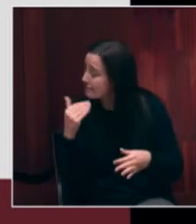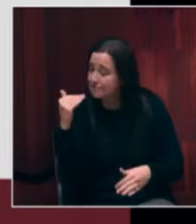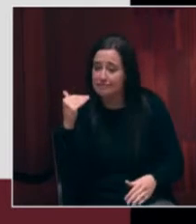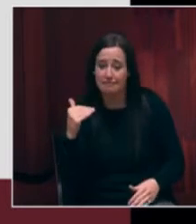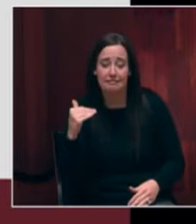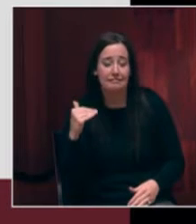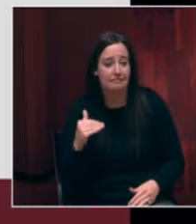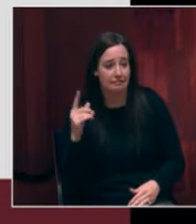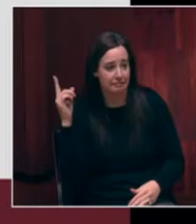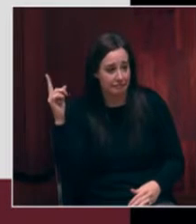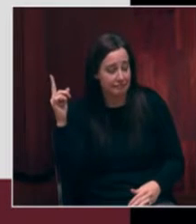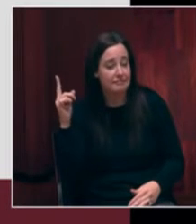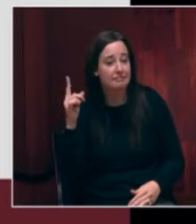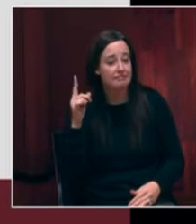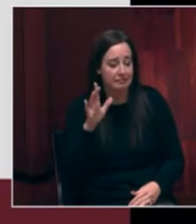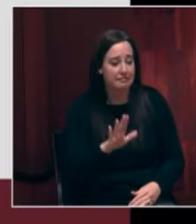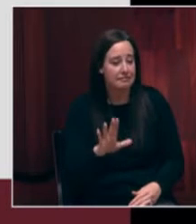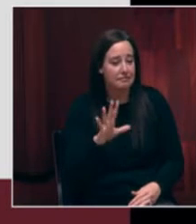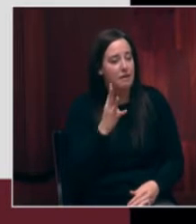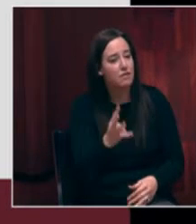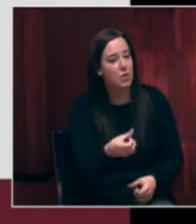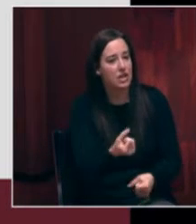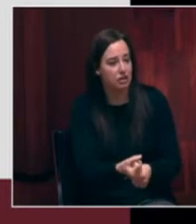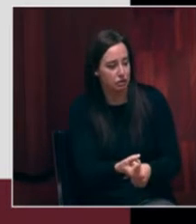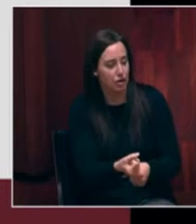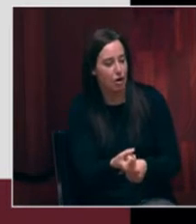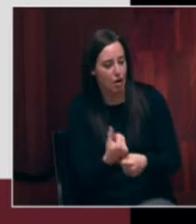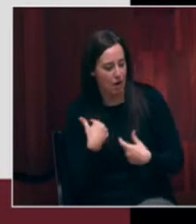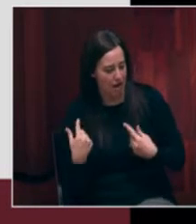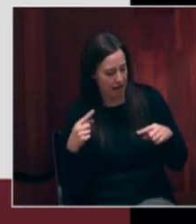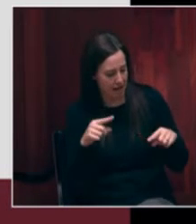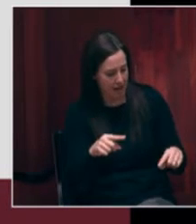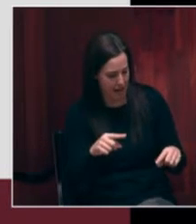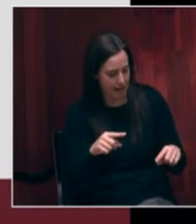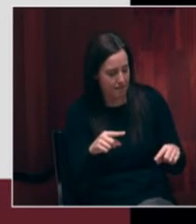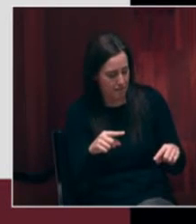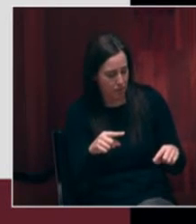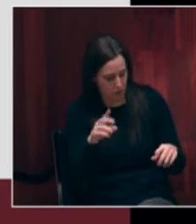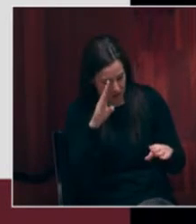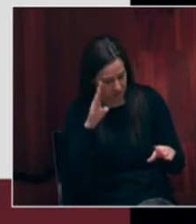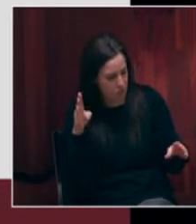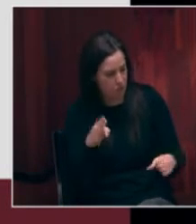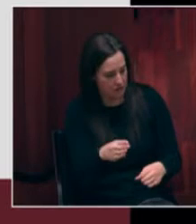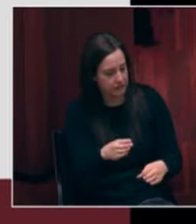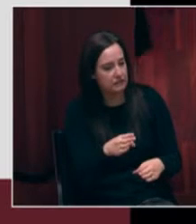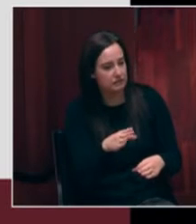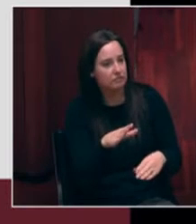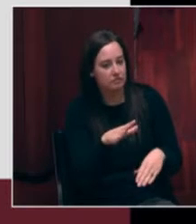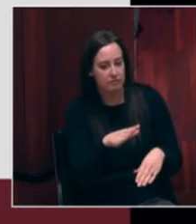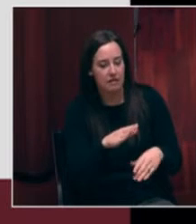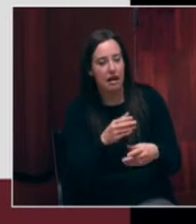about 4 years ago, and we concentrated a lot on disposition, and we've made a lot of